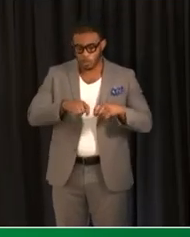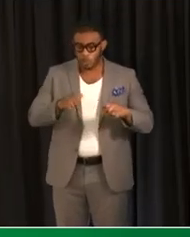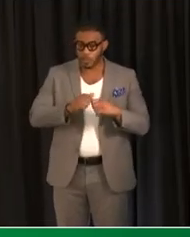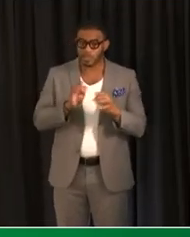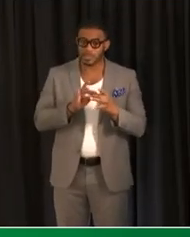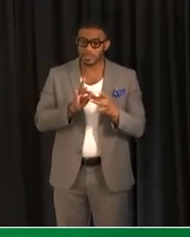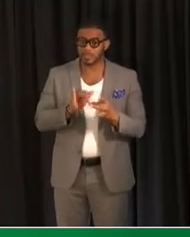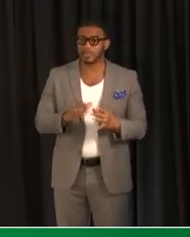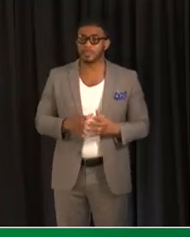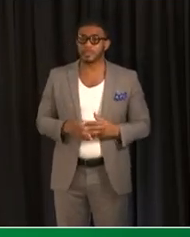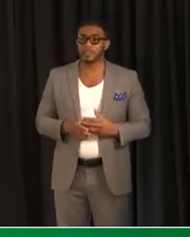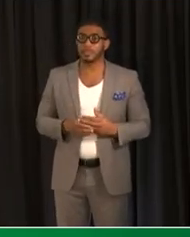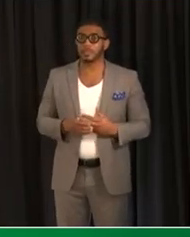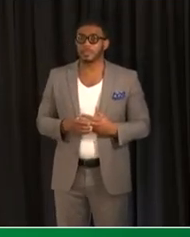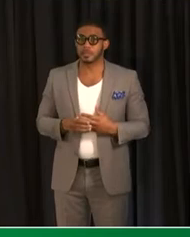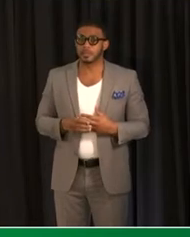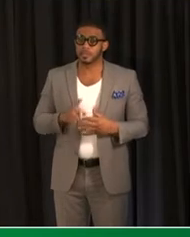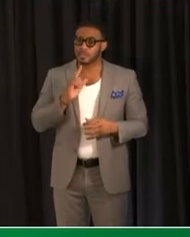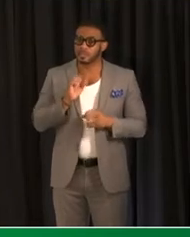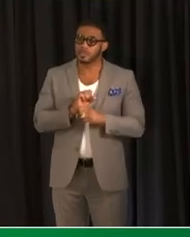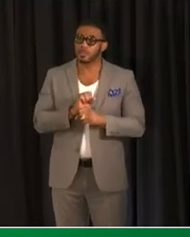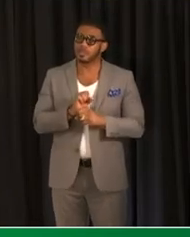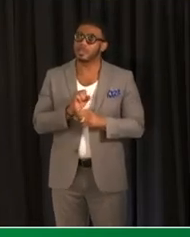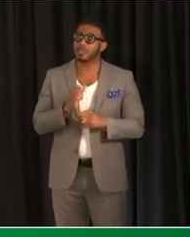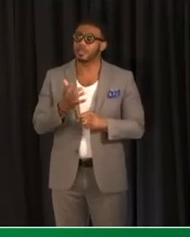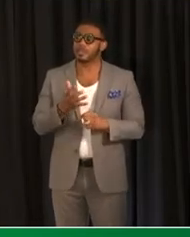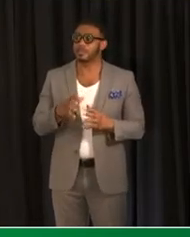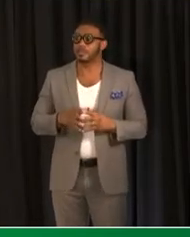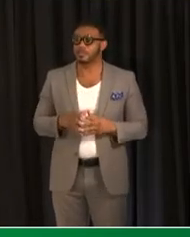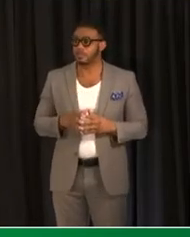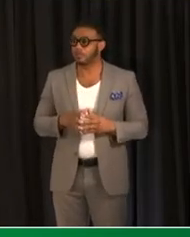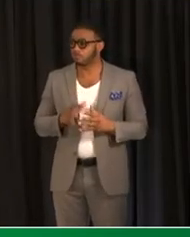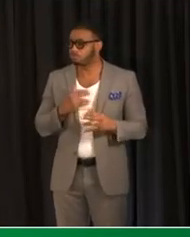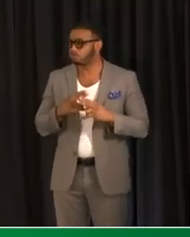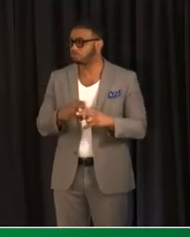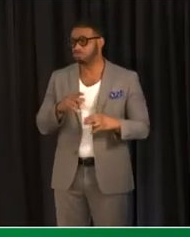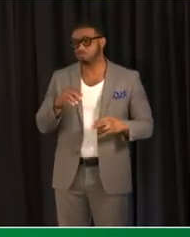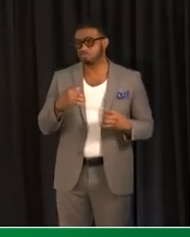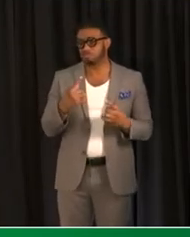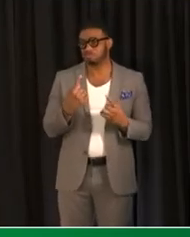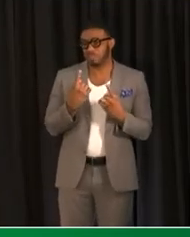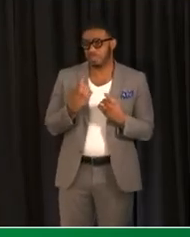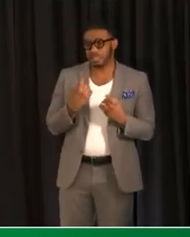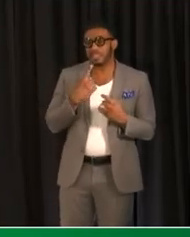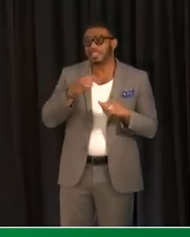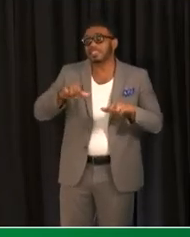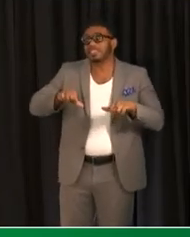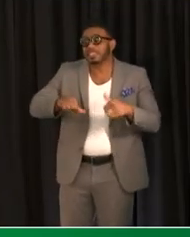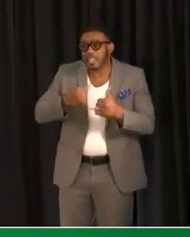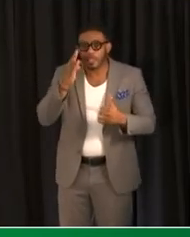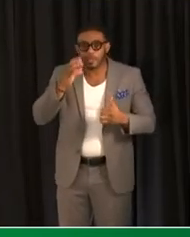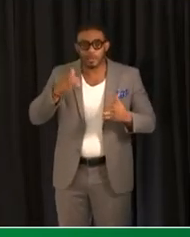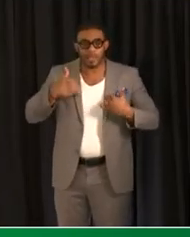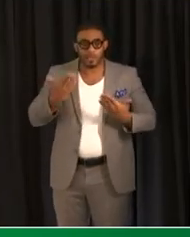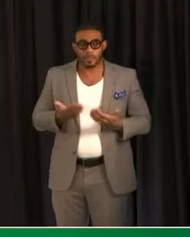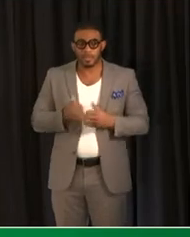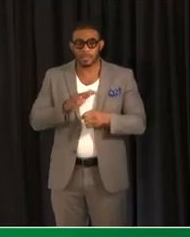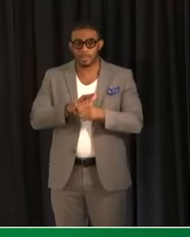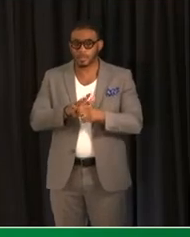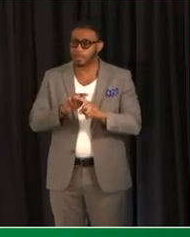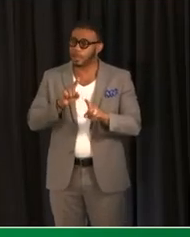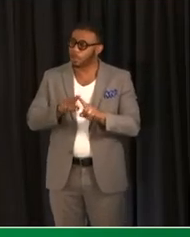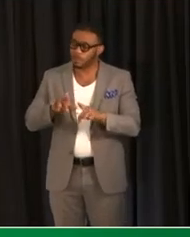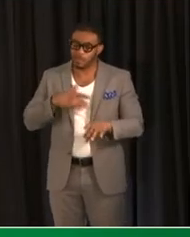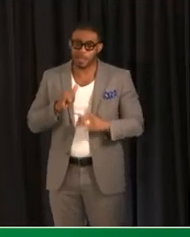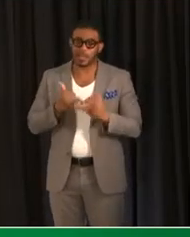I'll just close with saying that it's a really, I'm going to call it a trying time. It's a challenging time that we have in the